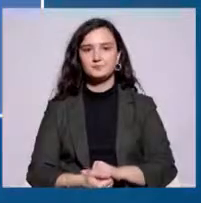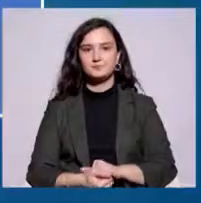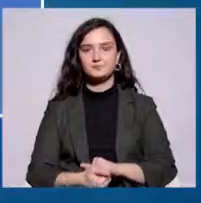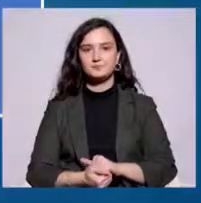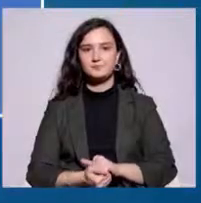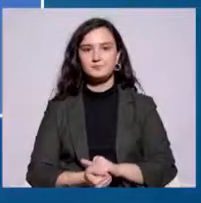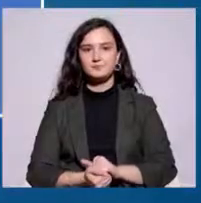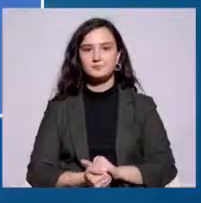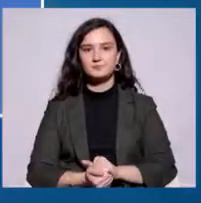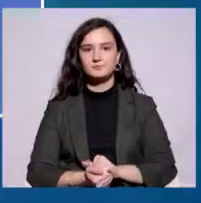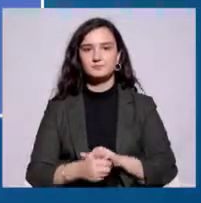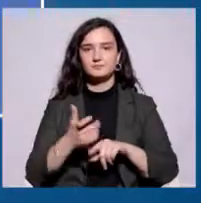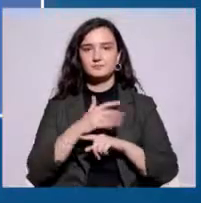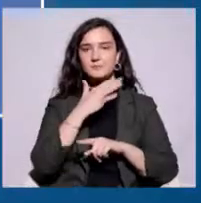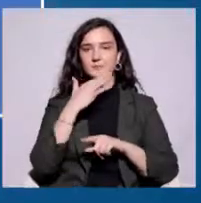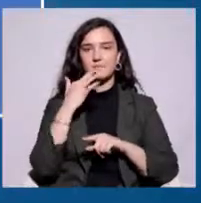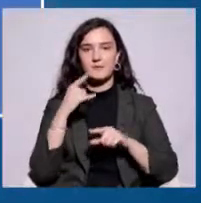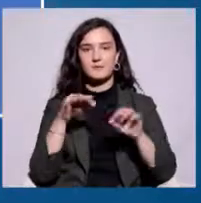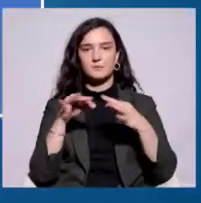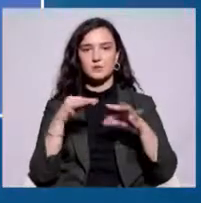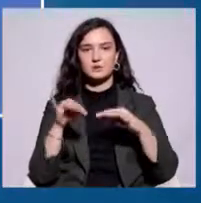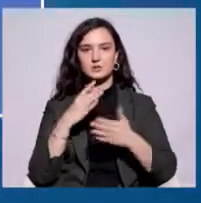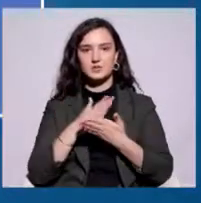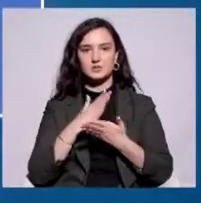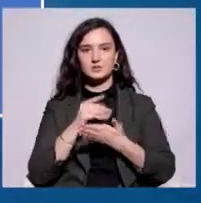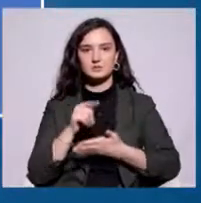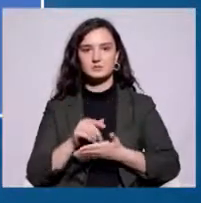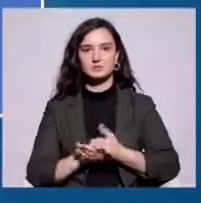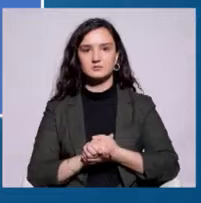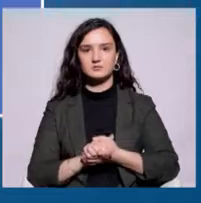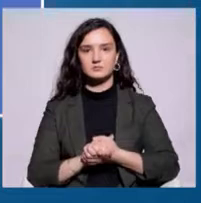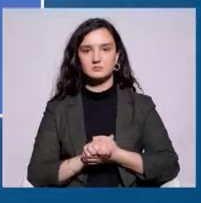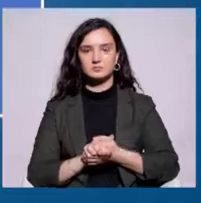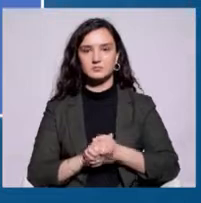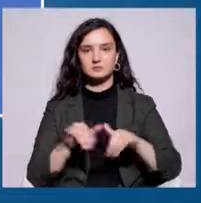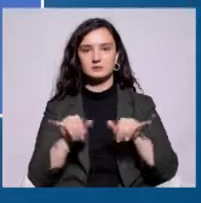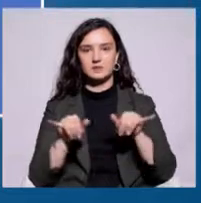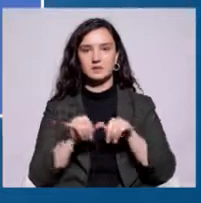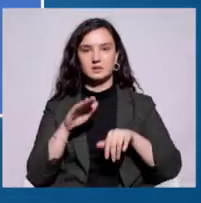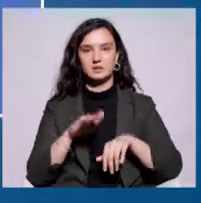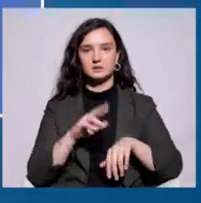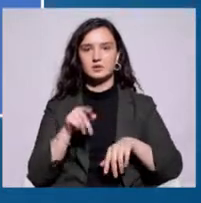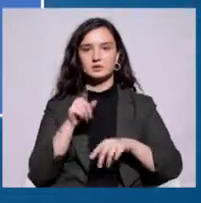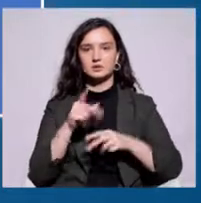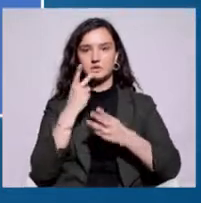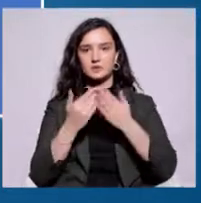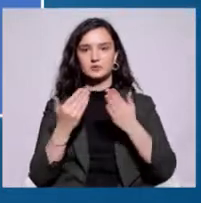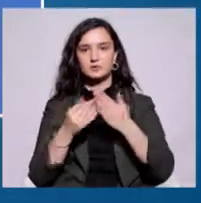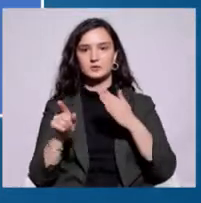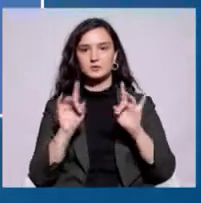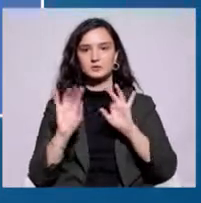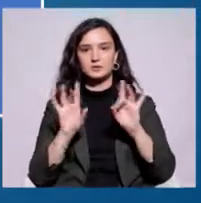So there are a lot of papers on the desk, and you were showing